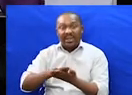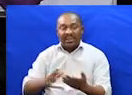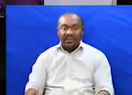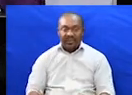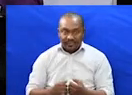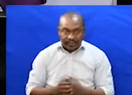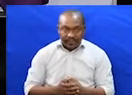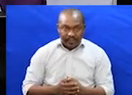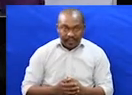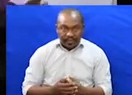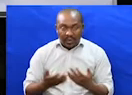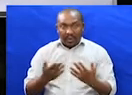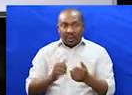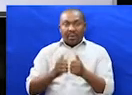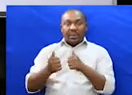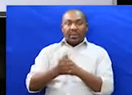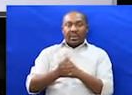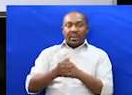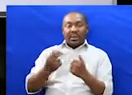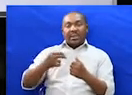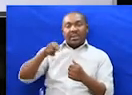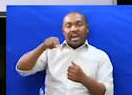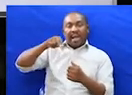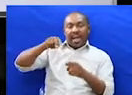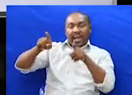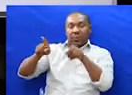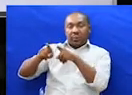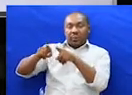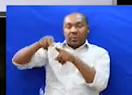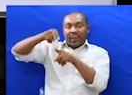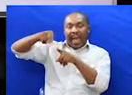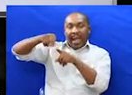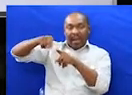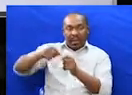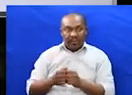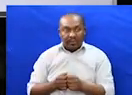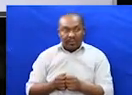base, which we can represent as N. So, my dear student,